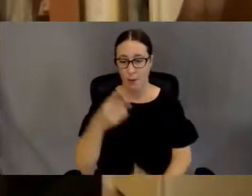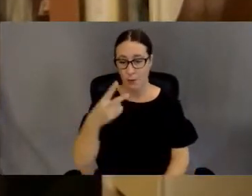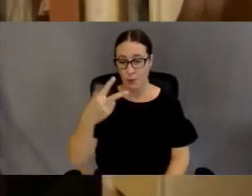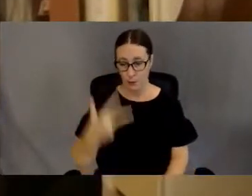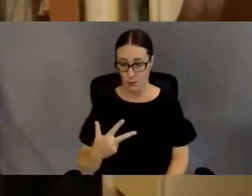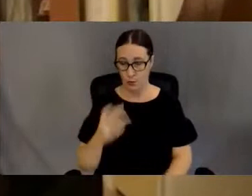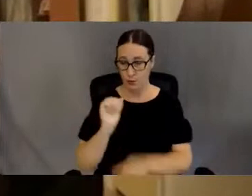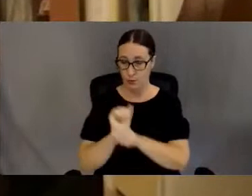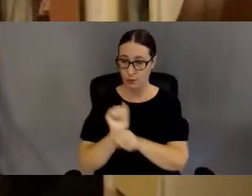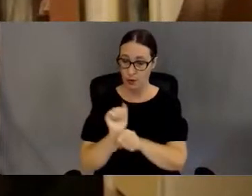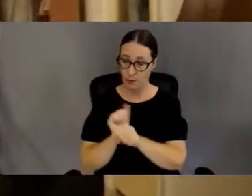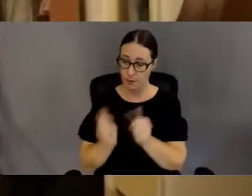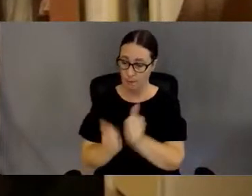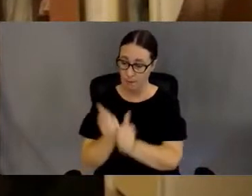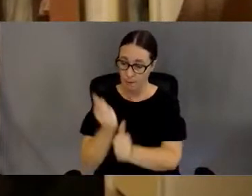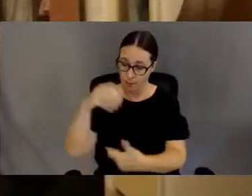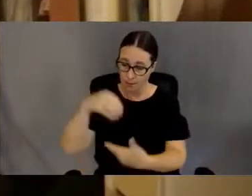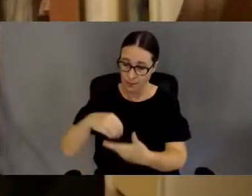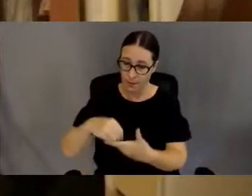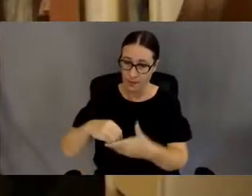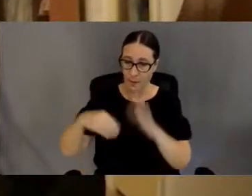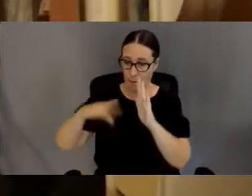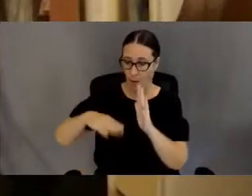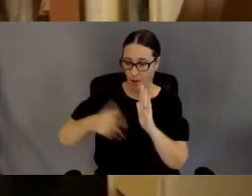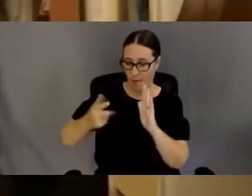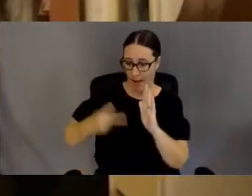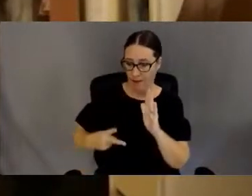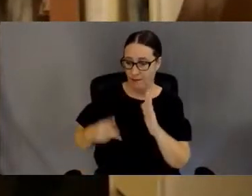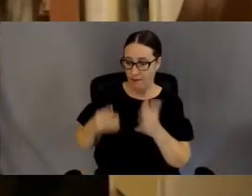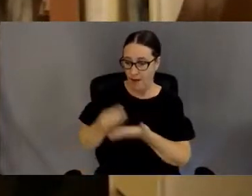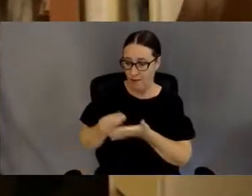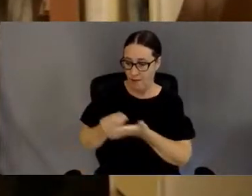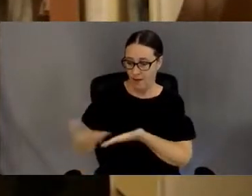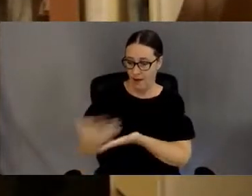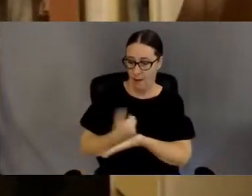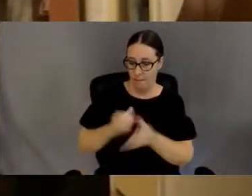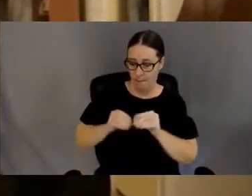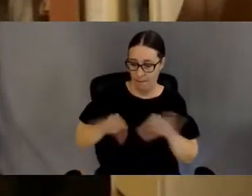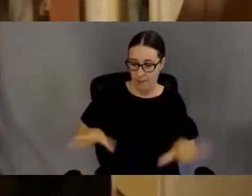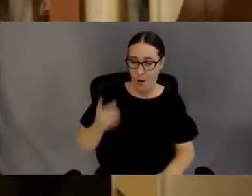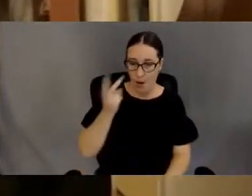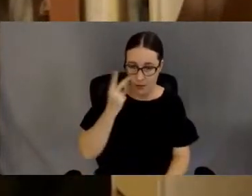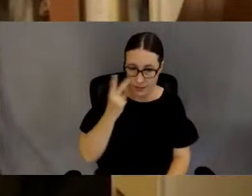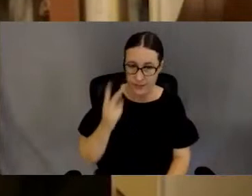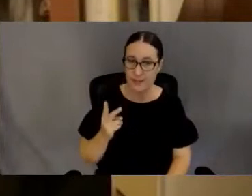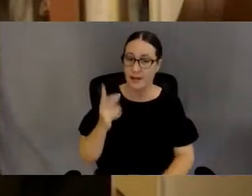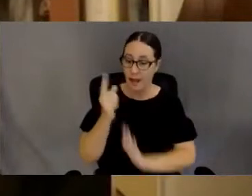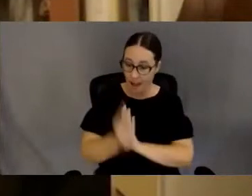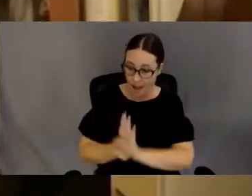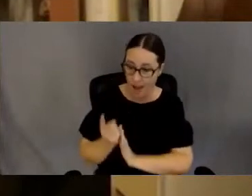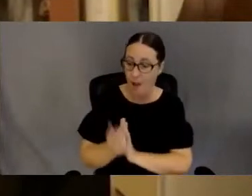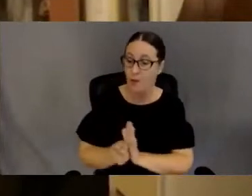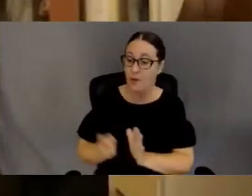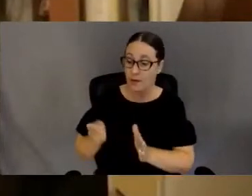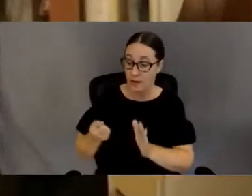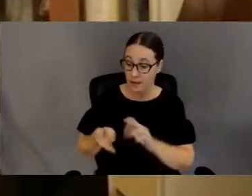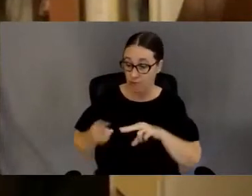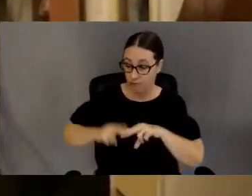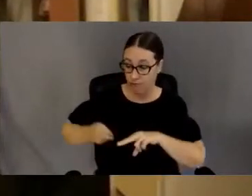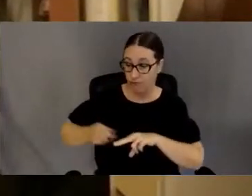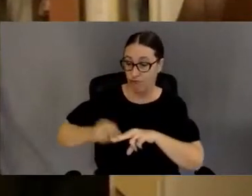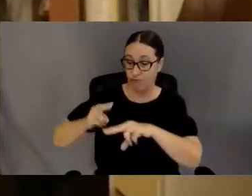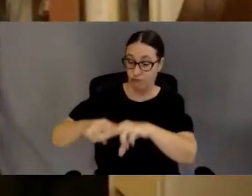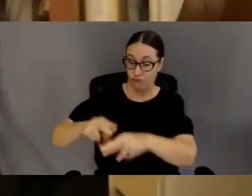largely concentrated in the bottom half of the income distribution, are seeing real hourly wage increases. And